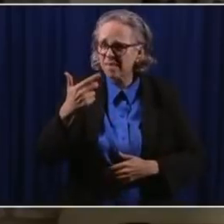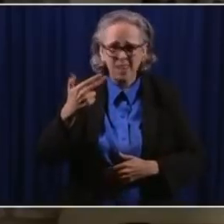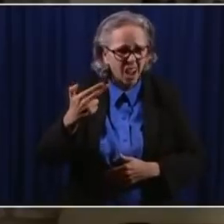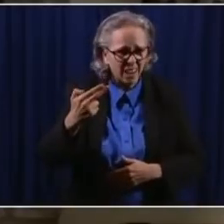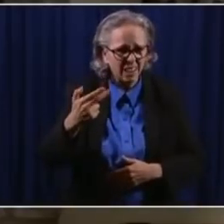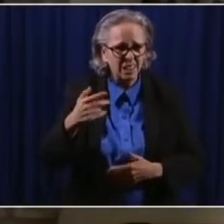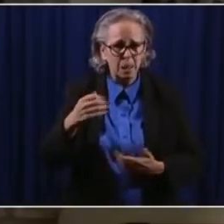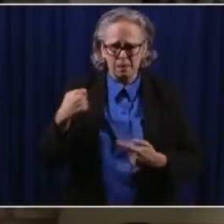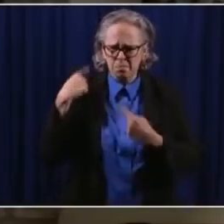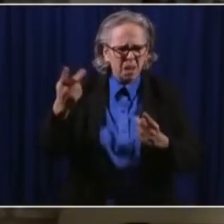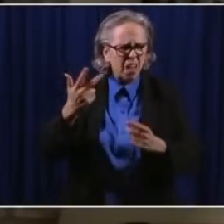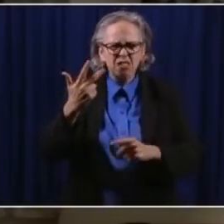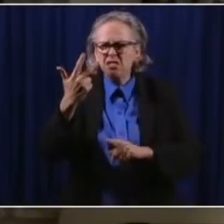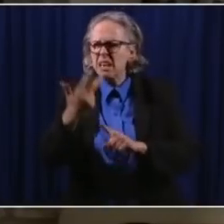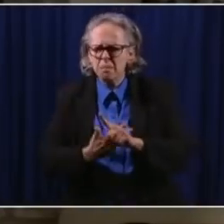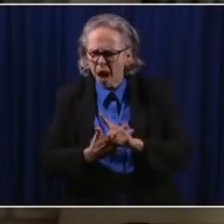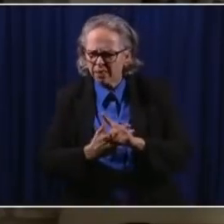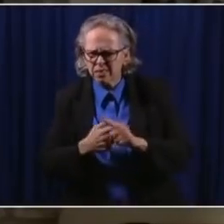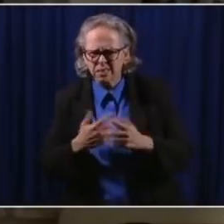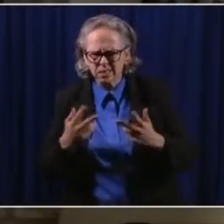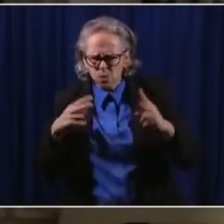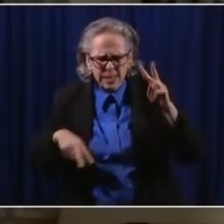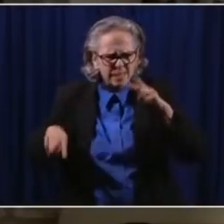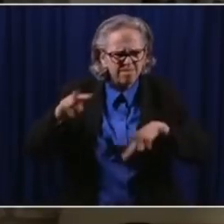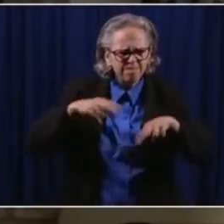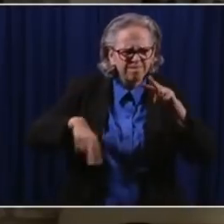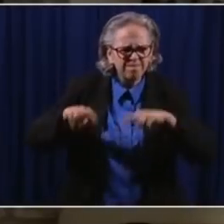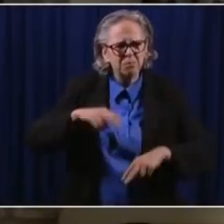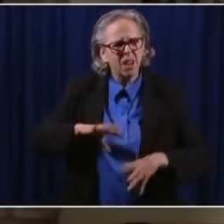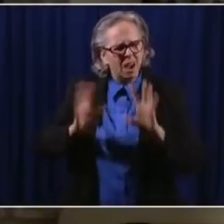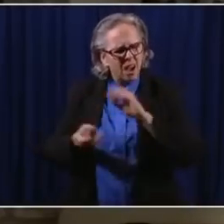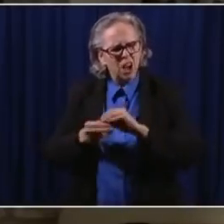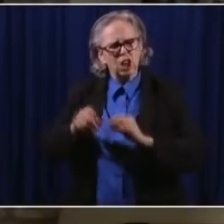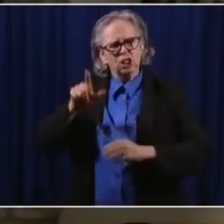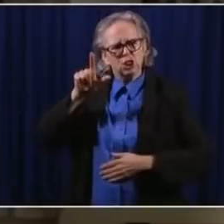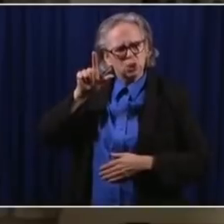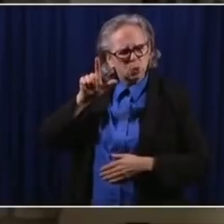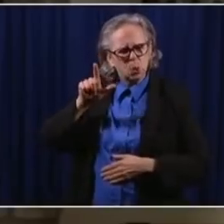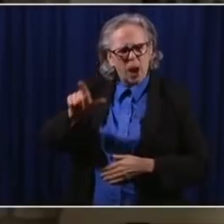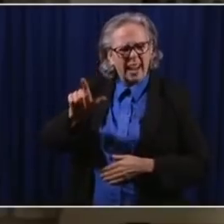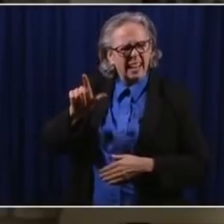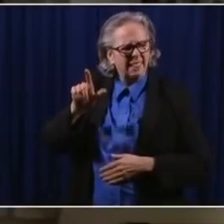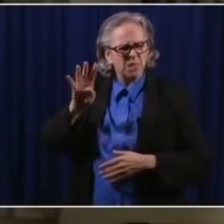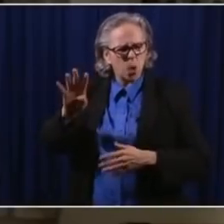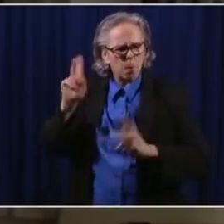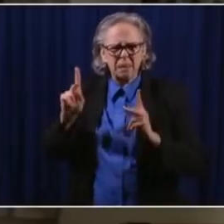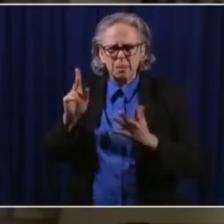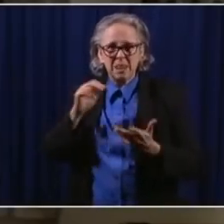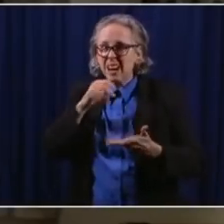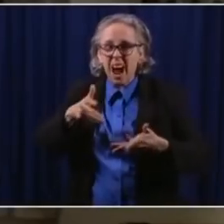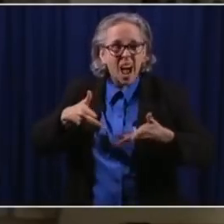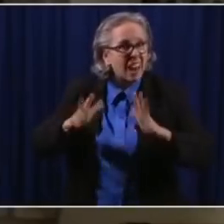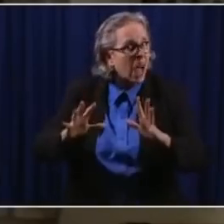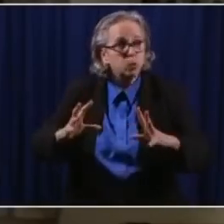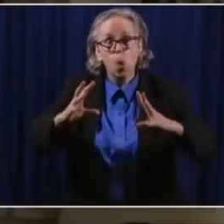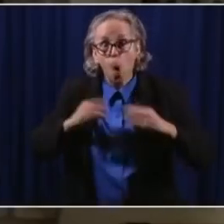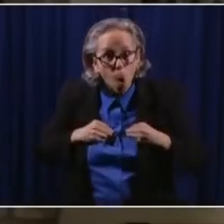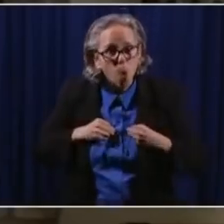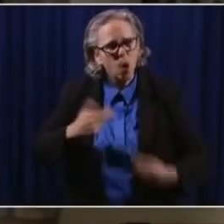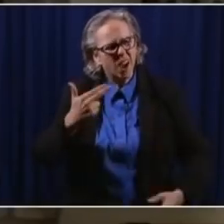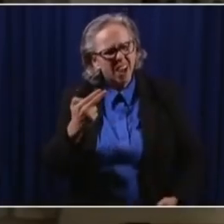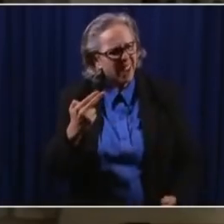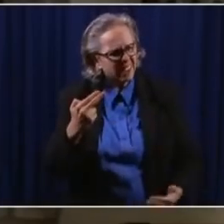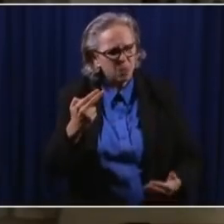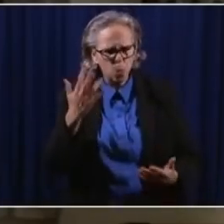24 people who are forbidden from carrying a gun because of their prior felony conviction were arrested for shooting